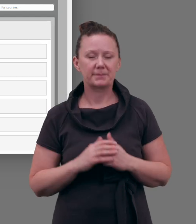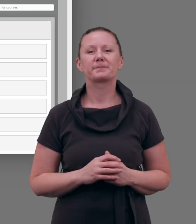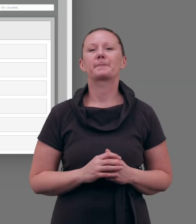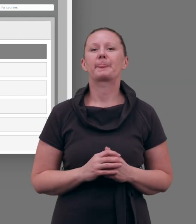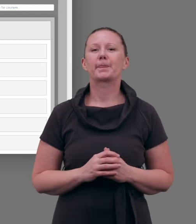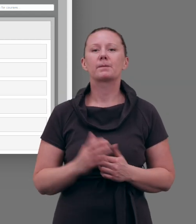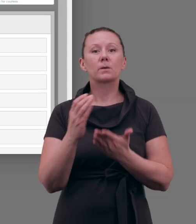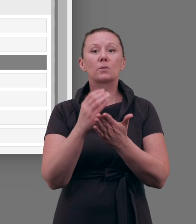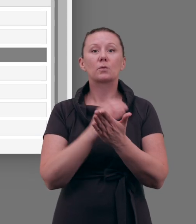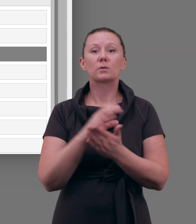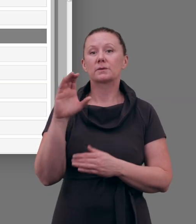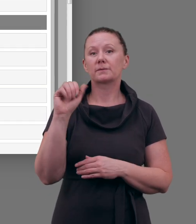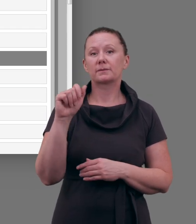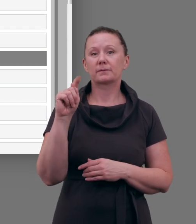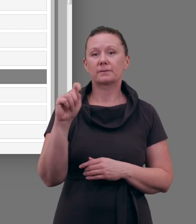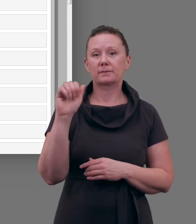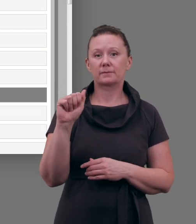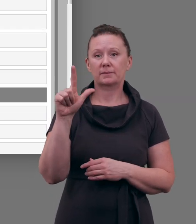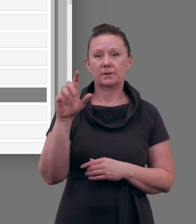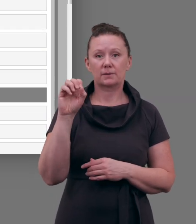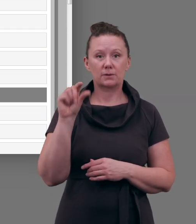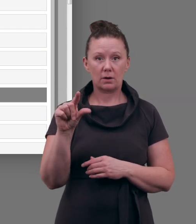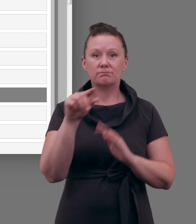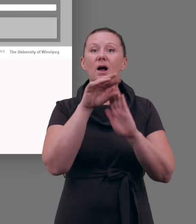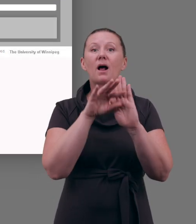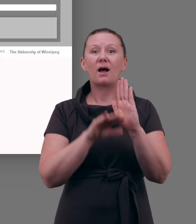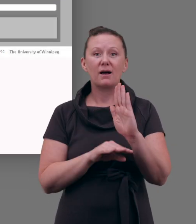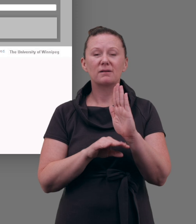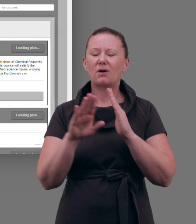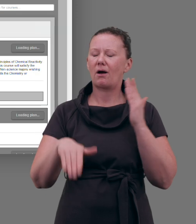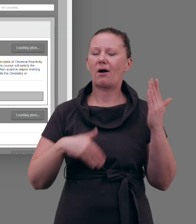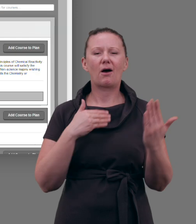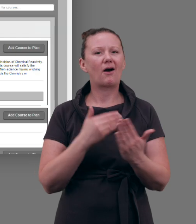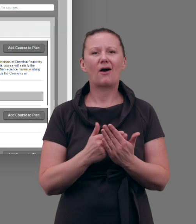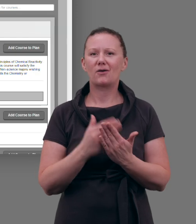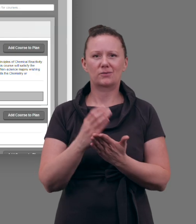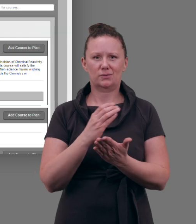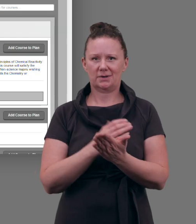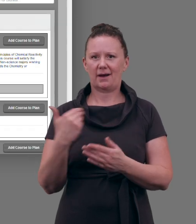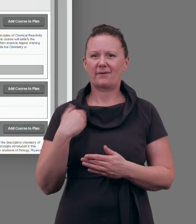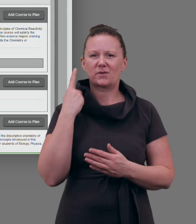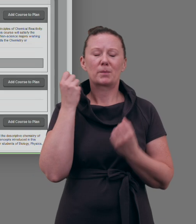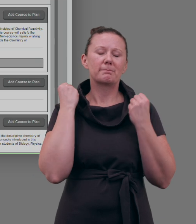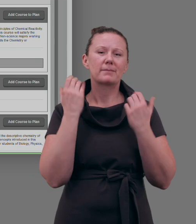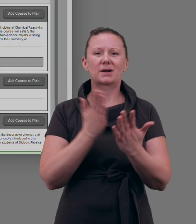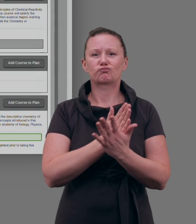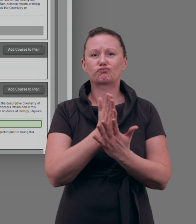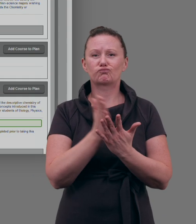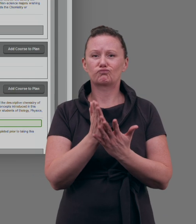contains all active courses and any available sections. You can dynamically filter courses based on